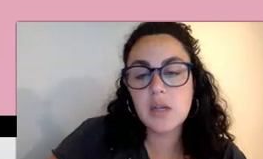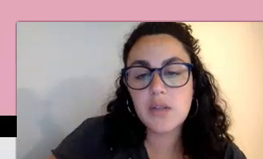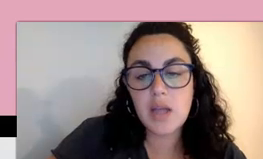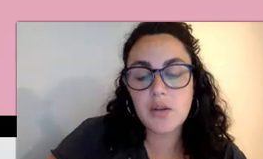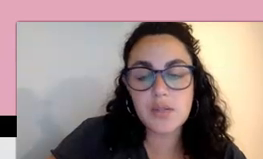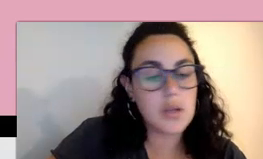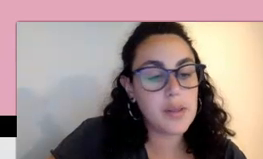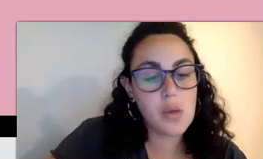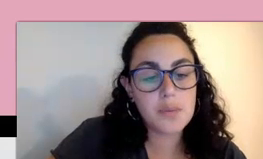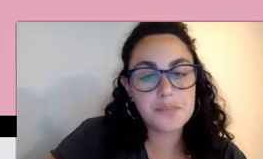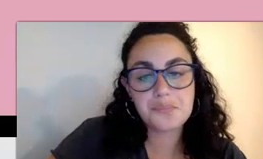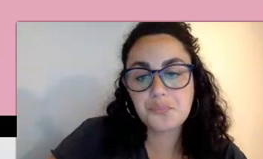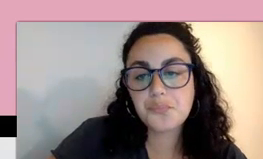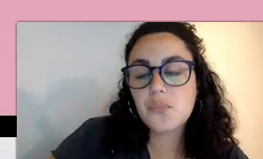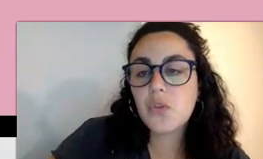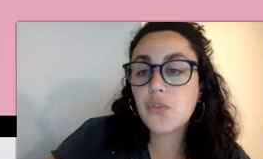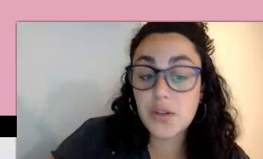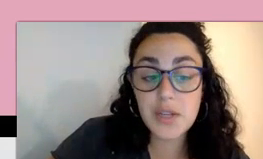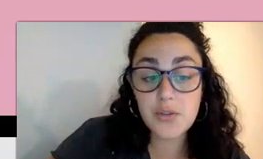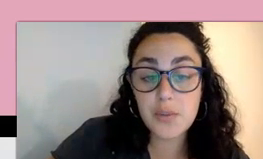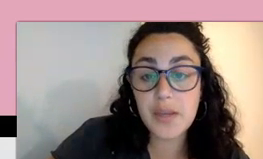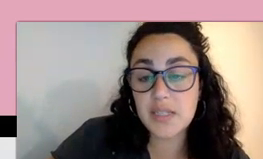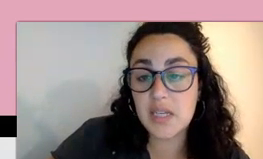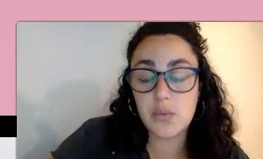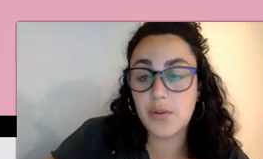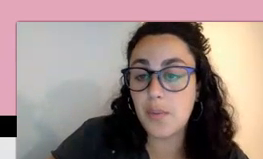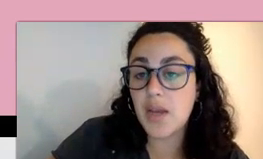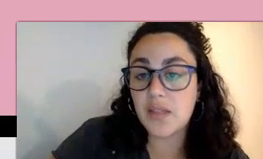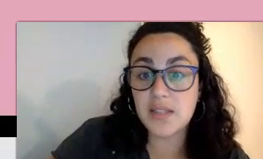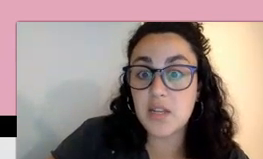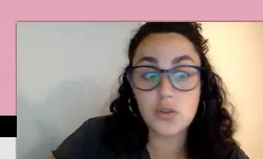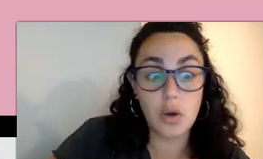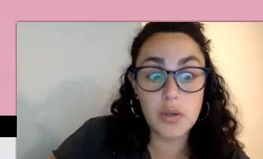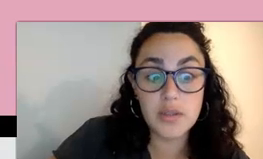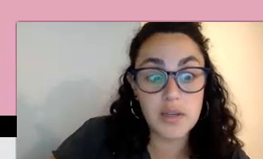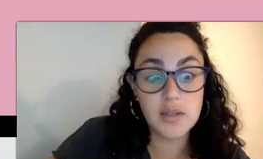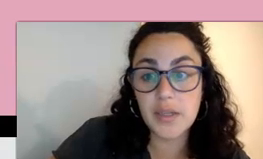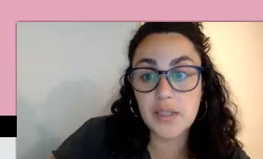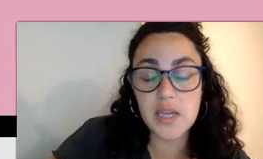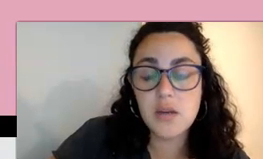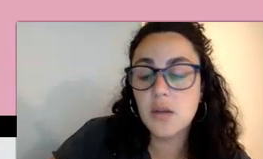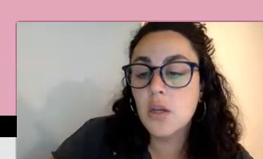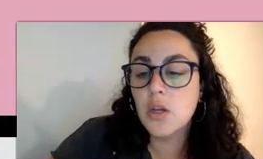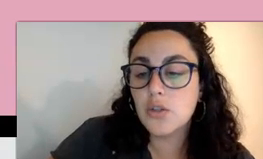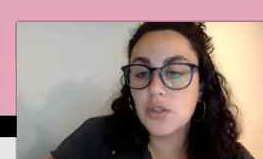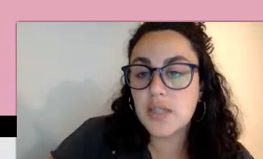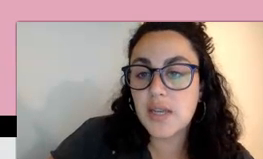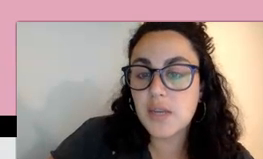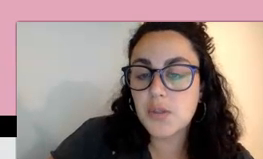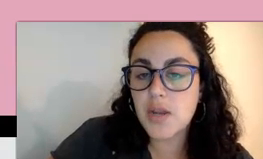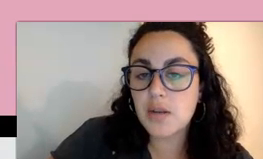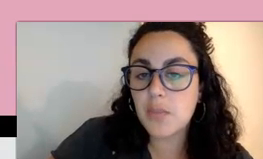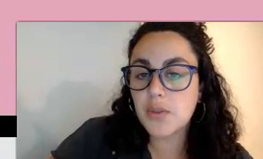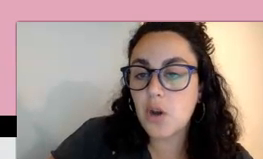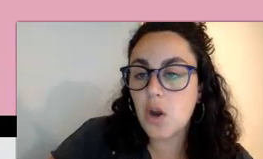t, the line goes a little bit lower. So here's how you could make a T with your body. This kid is so excited to make a T. You just stand